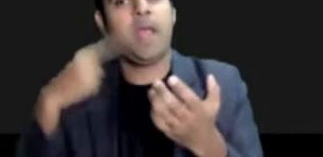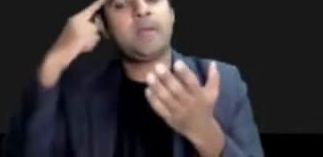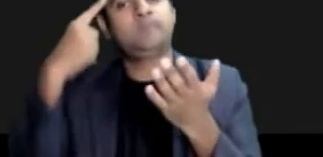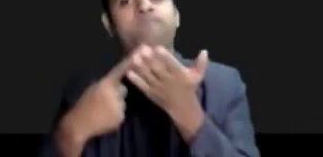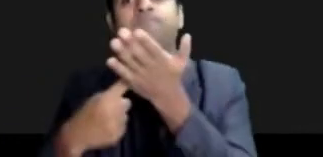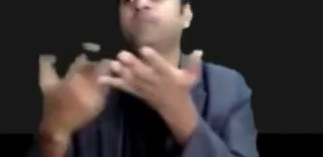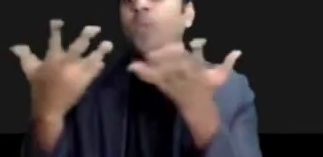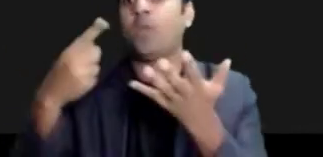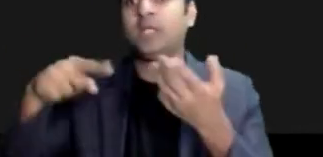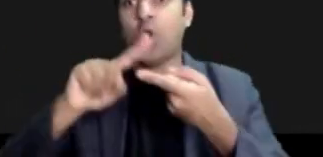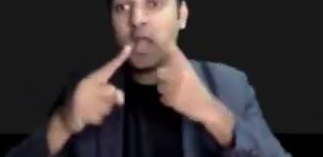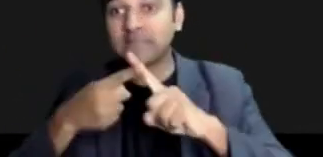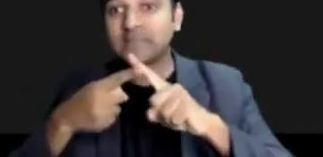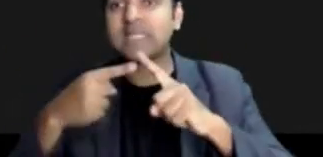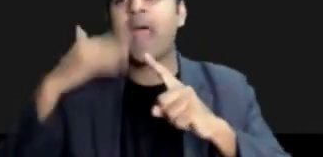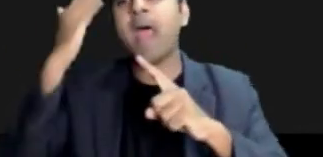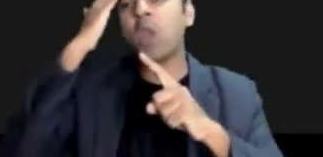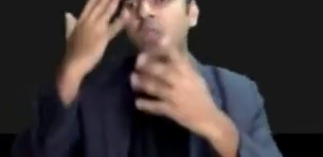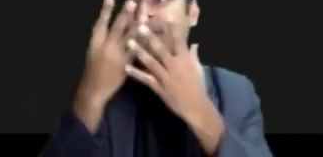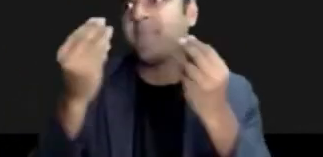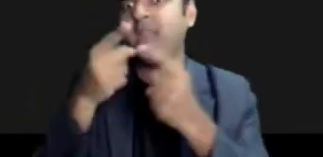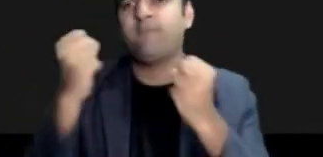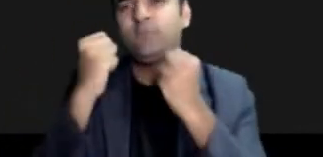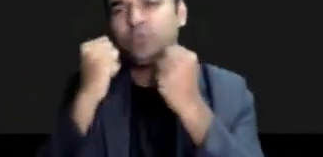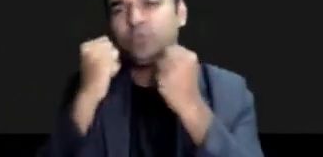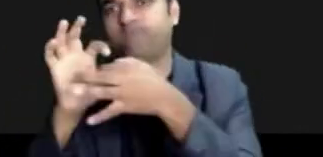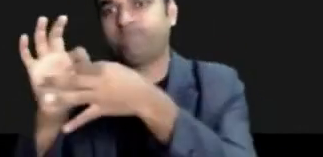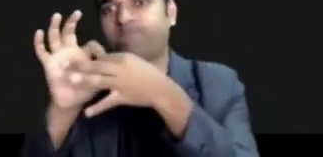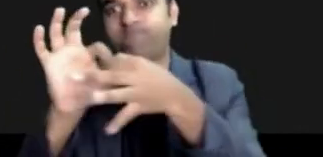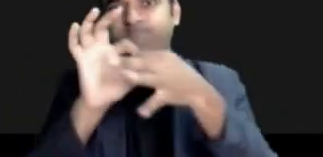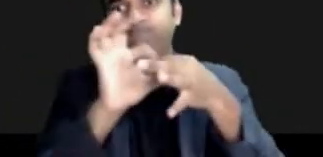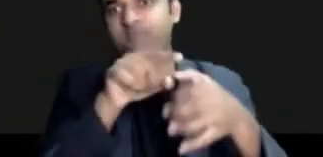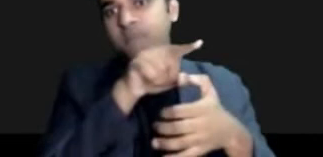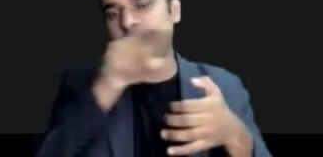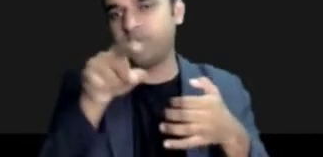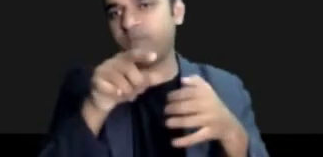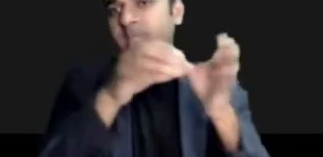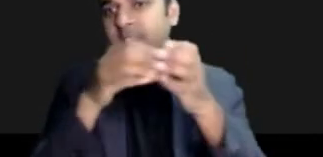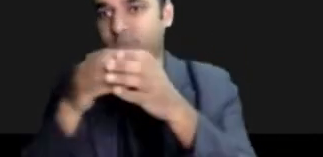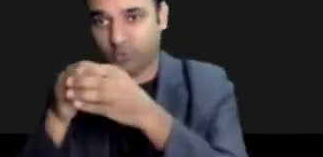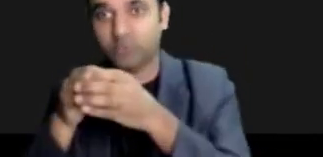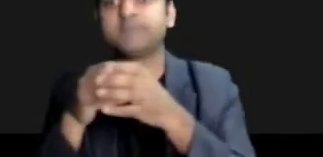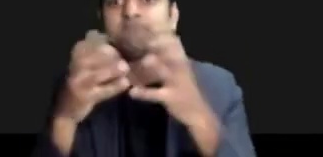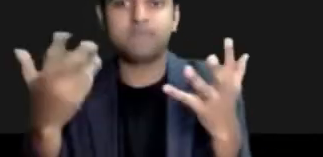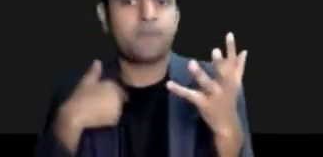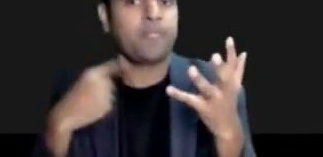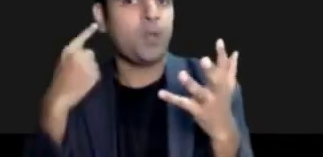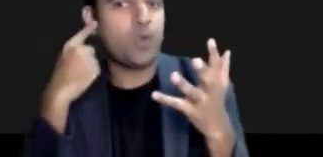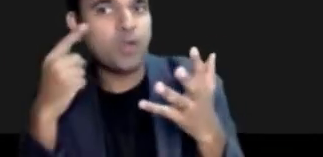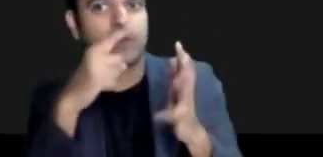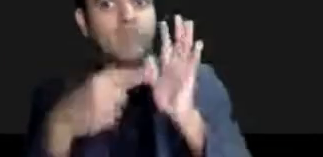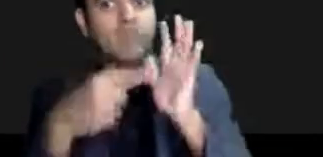from Zimbabwe and Malawi about what colleagues are doing. I recommend that